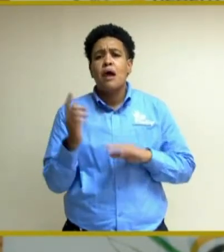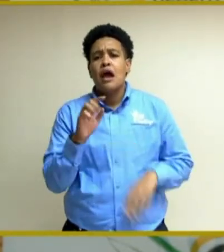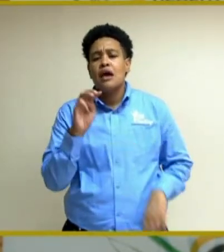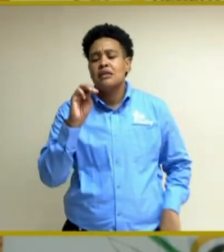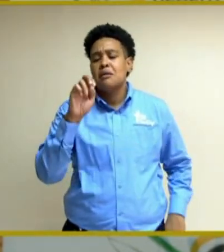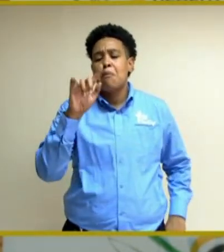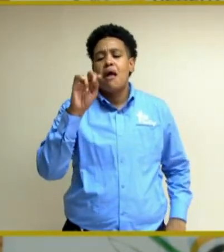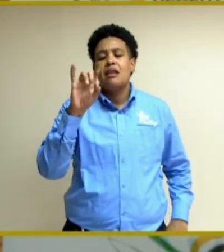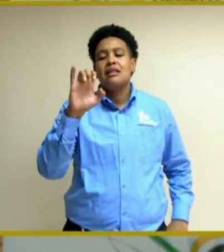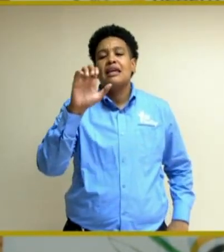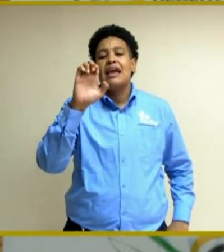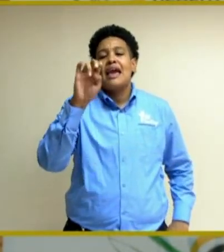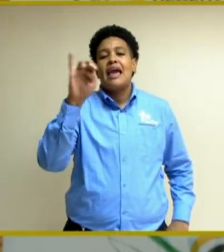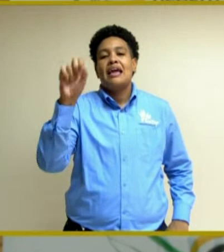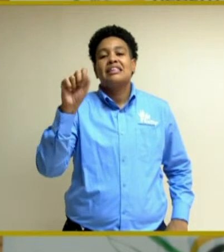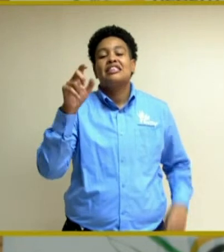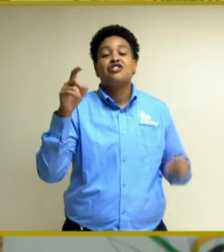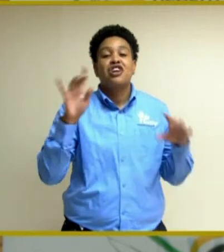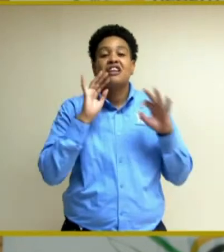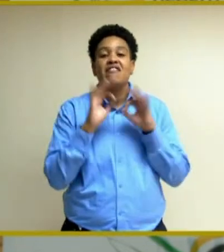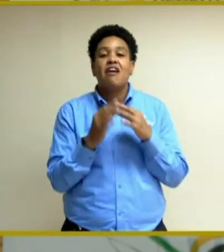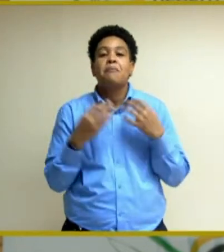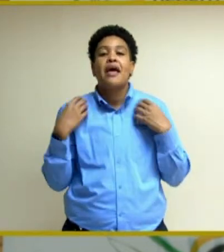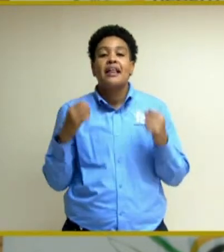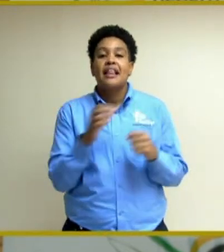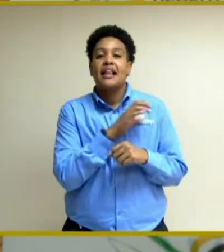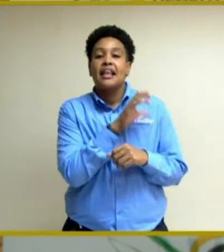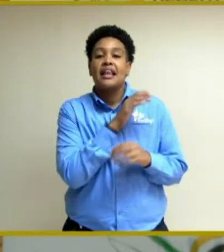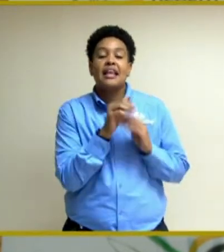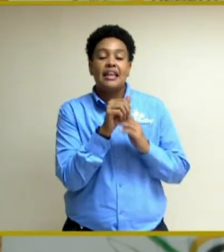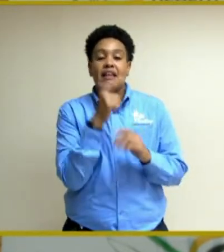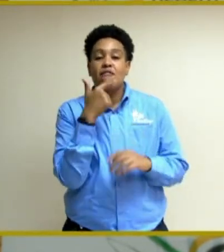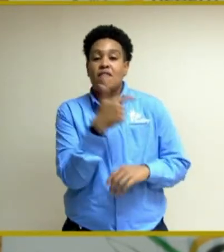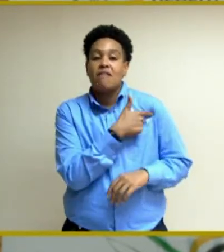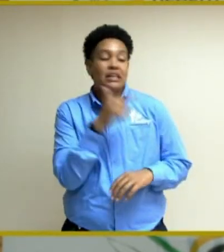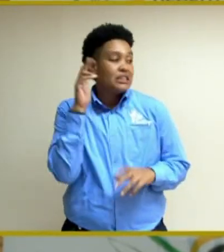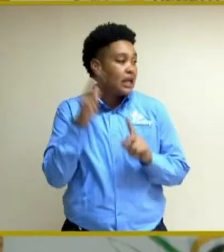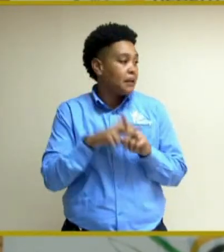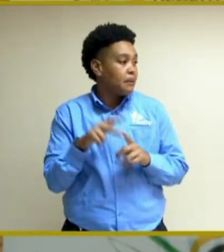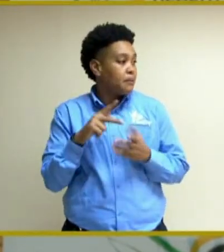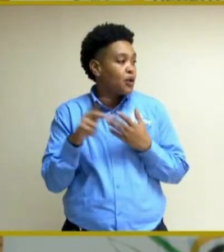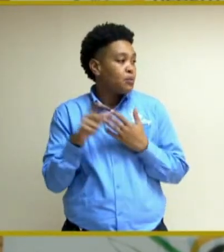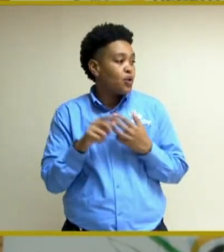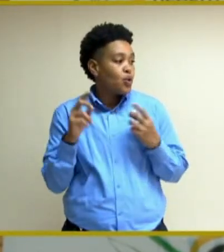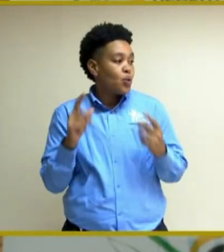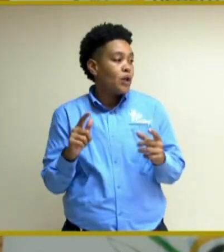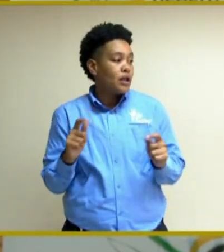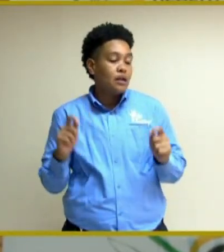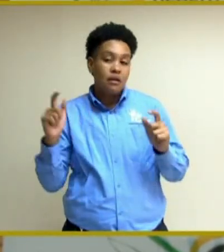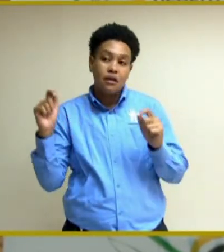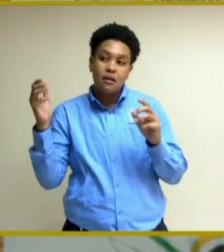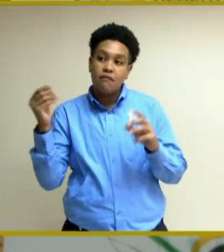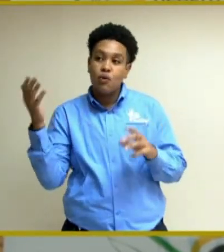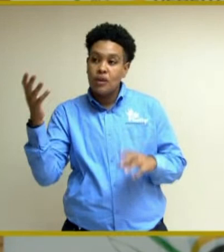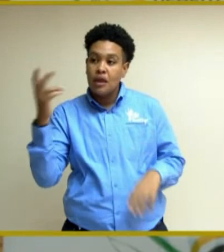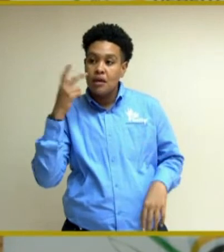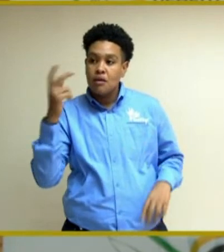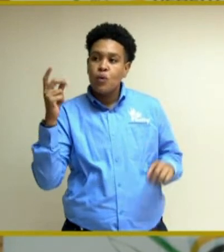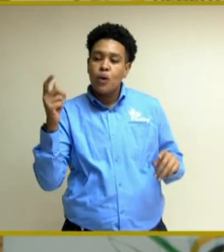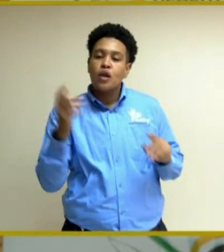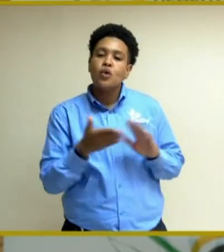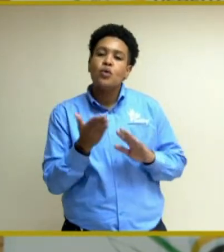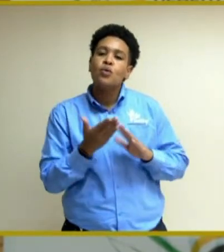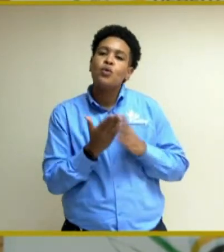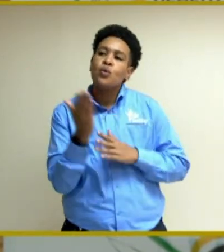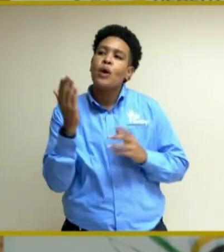Director of Family Health and Clinical Lead for the Vaccine Implementation Program, to quickly put a few slides up and very quickly just run